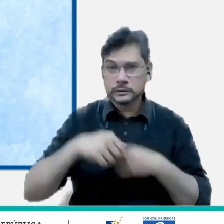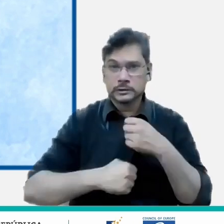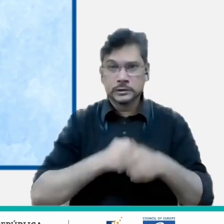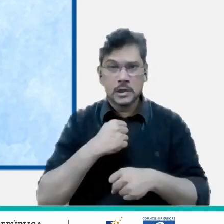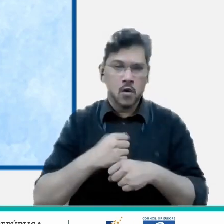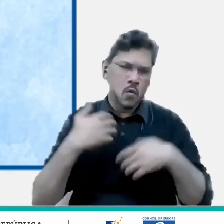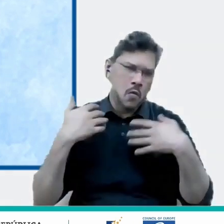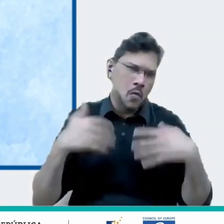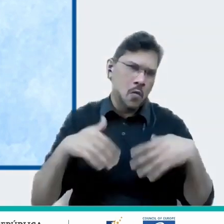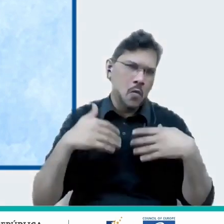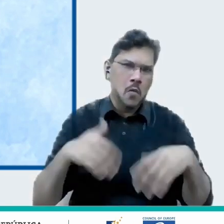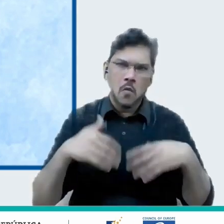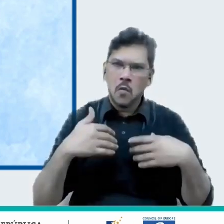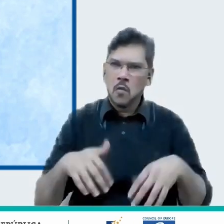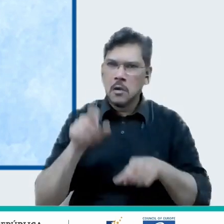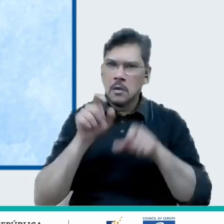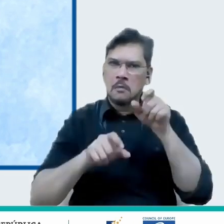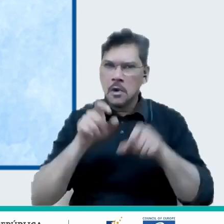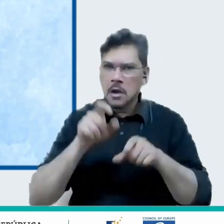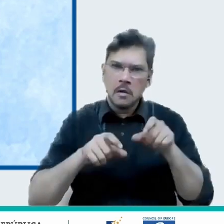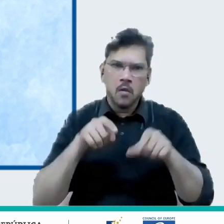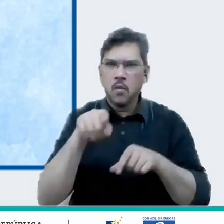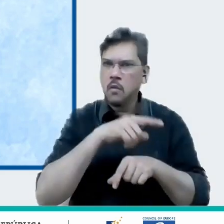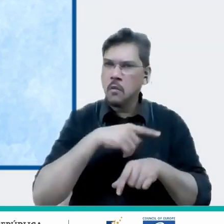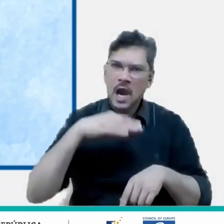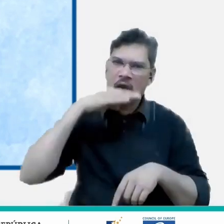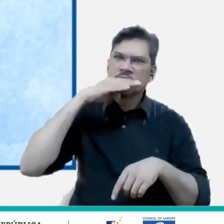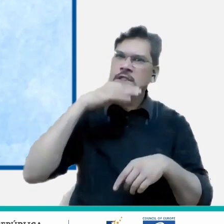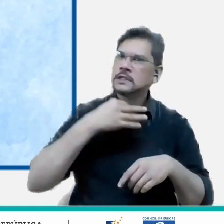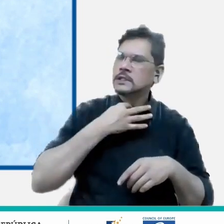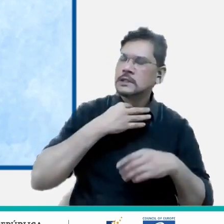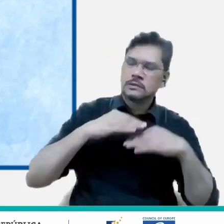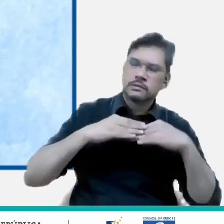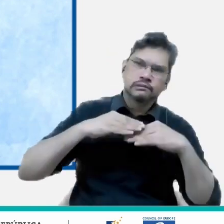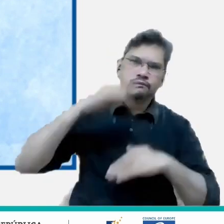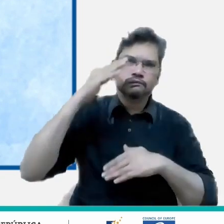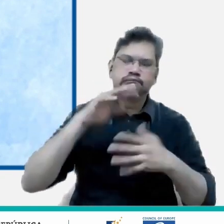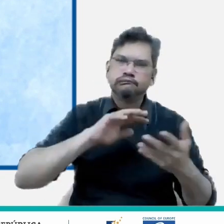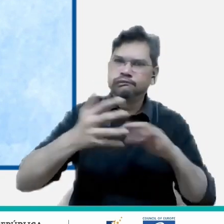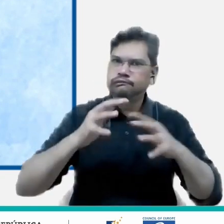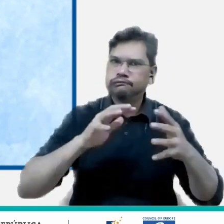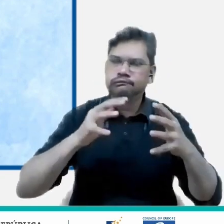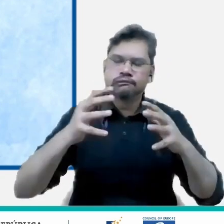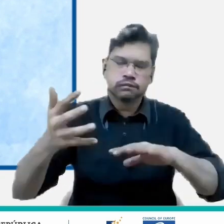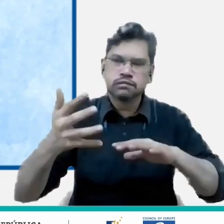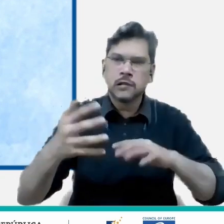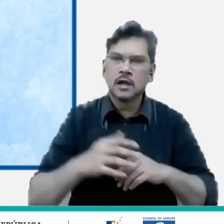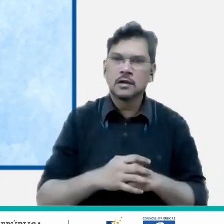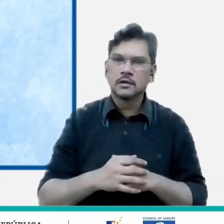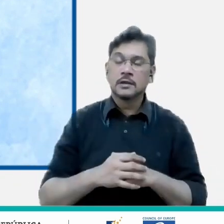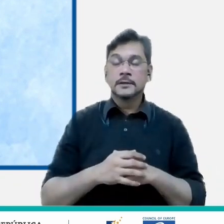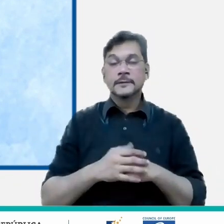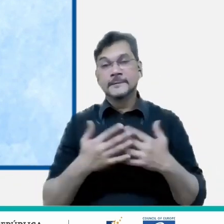that we need to keep gearing up our efforts to address disaster risk. So How have we seen this? 5 years already.